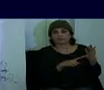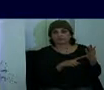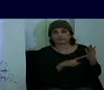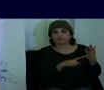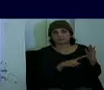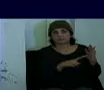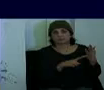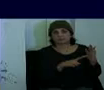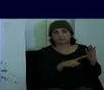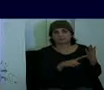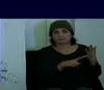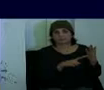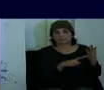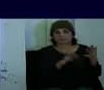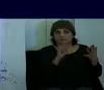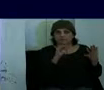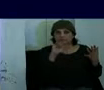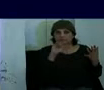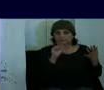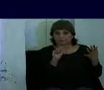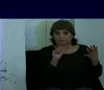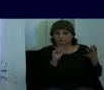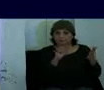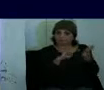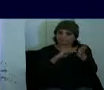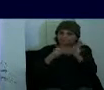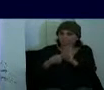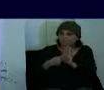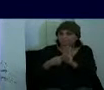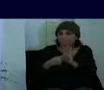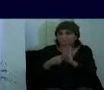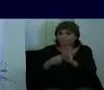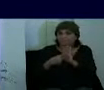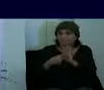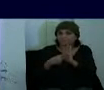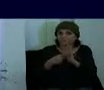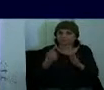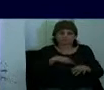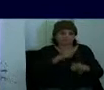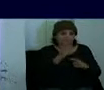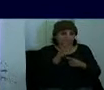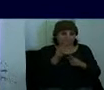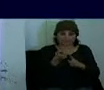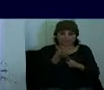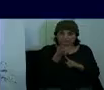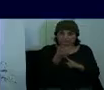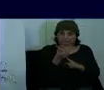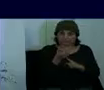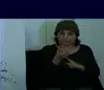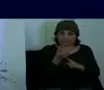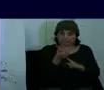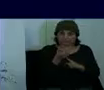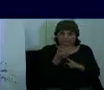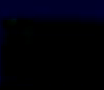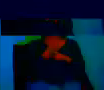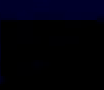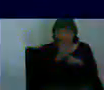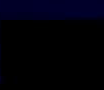The fifth principle is Nia, purpose. We light the candle of Nia